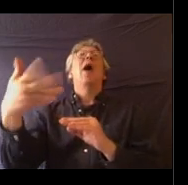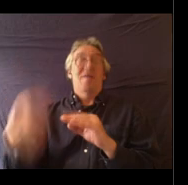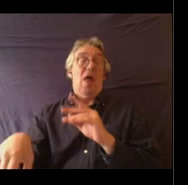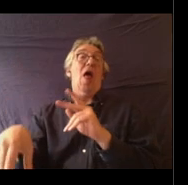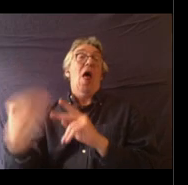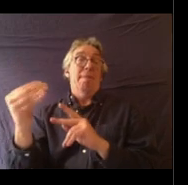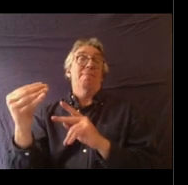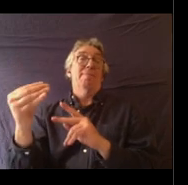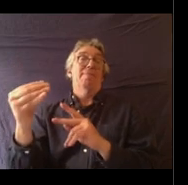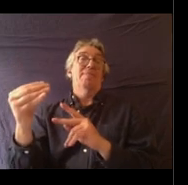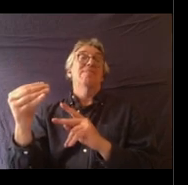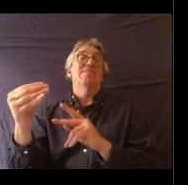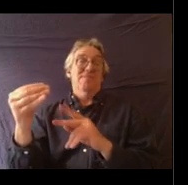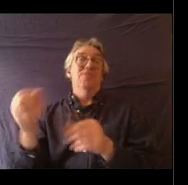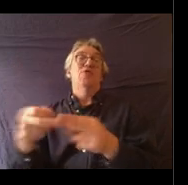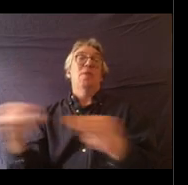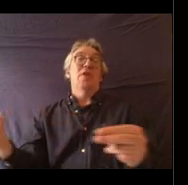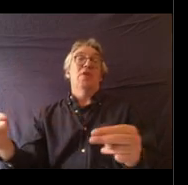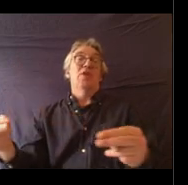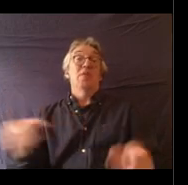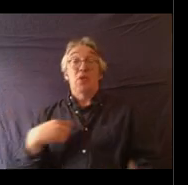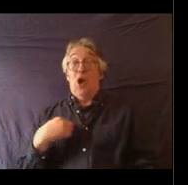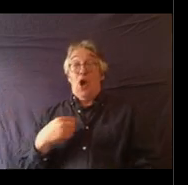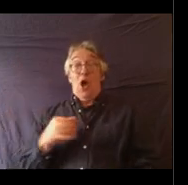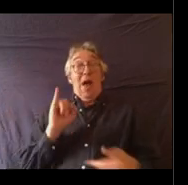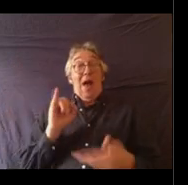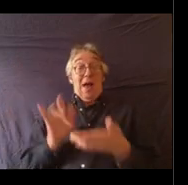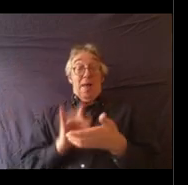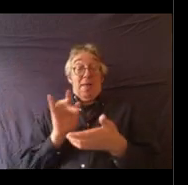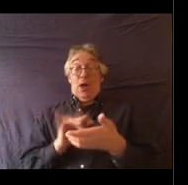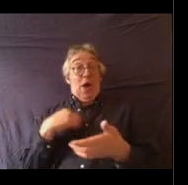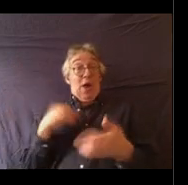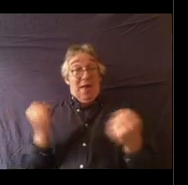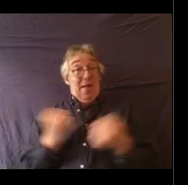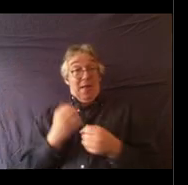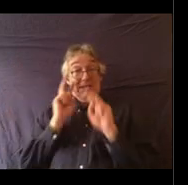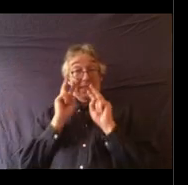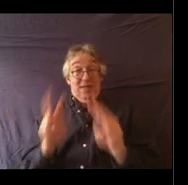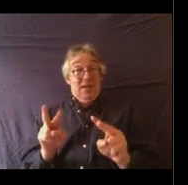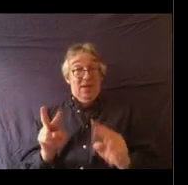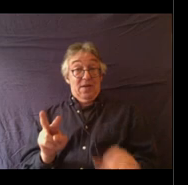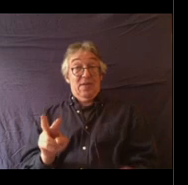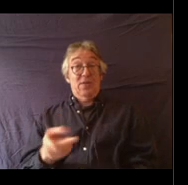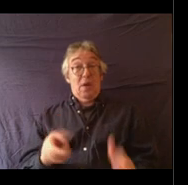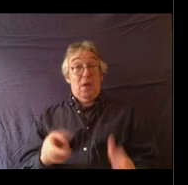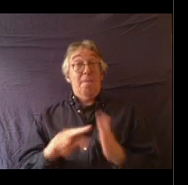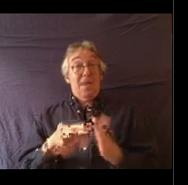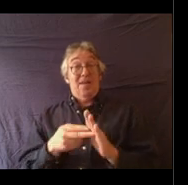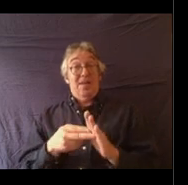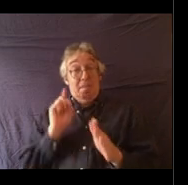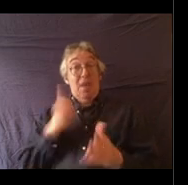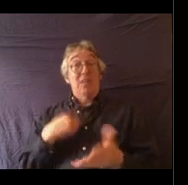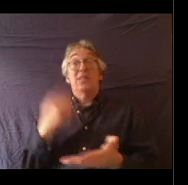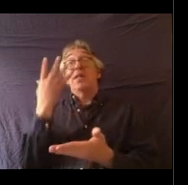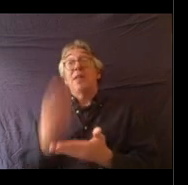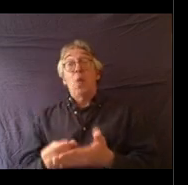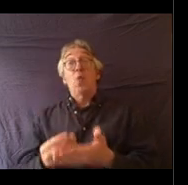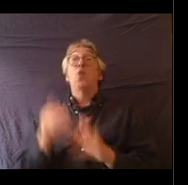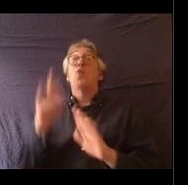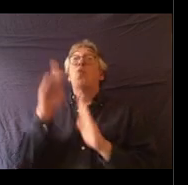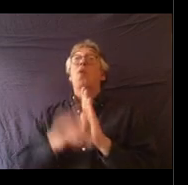the programs. This is potentially costing money in repeated downloads. Who of you would